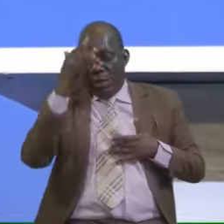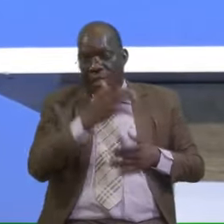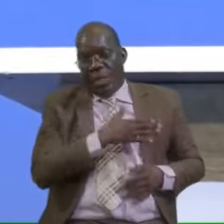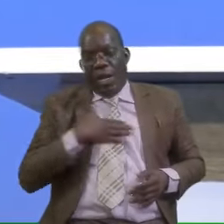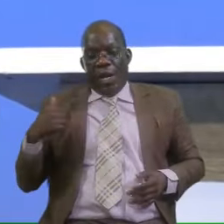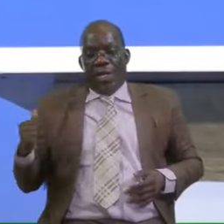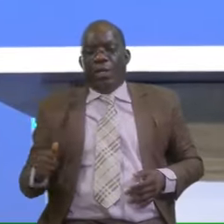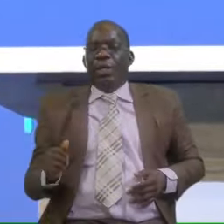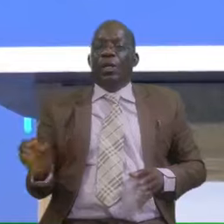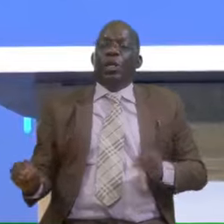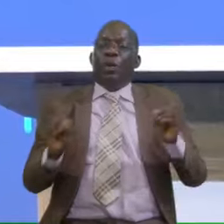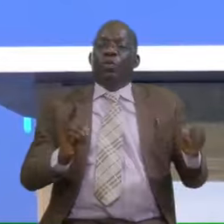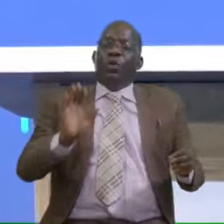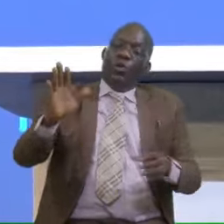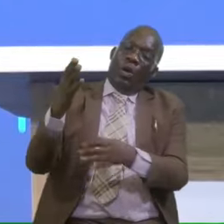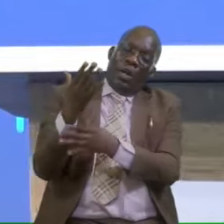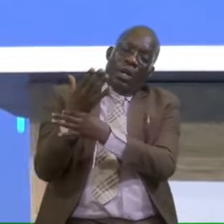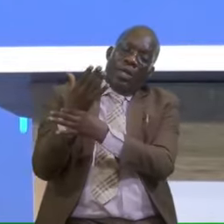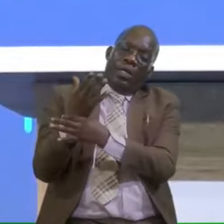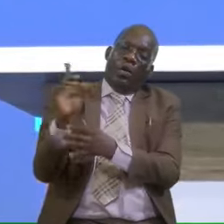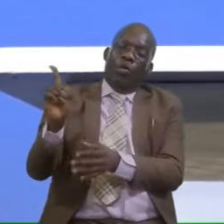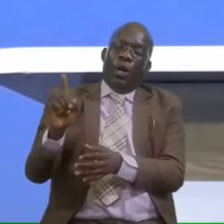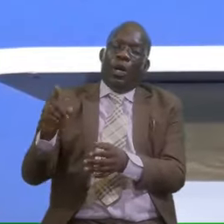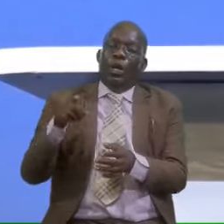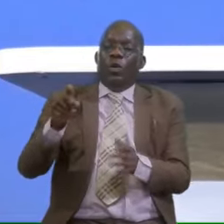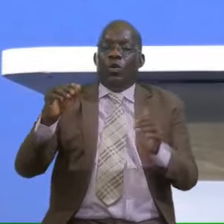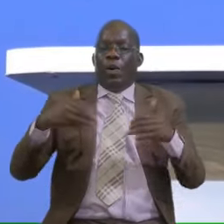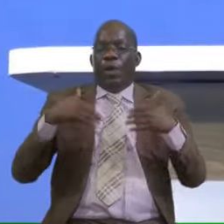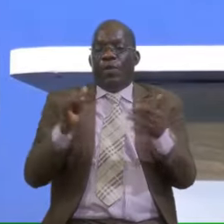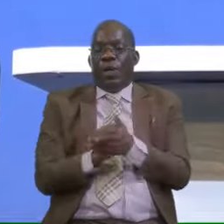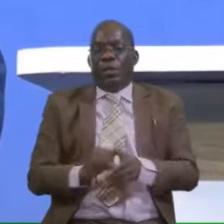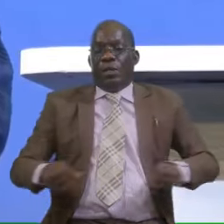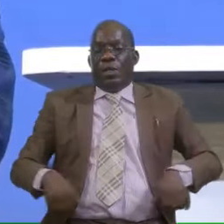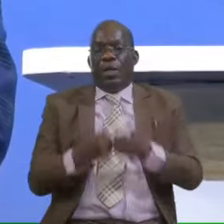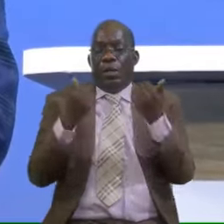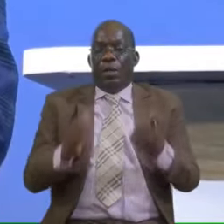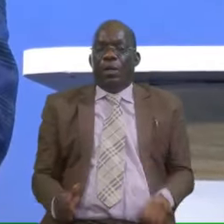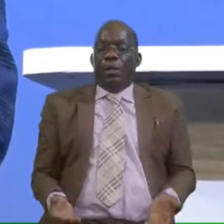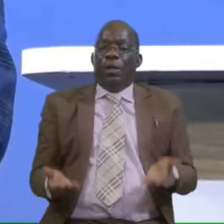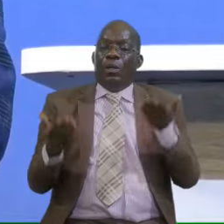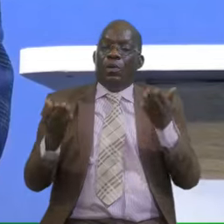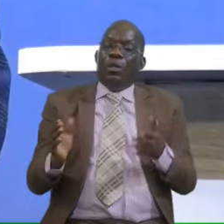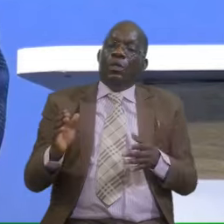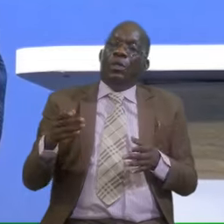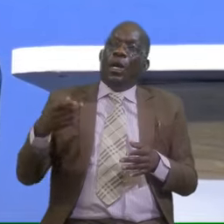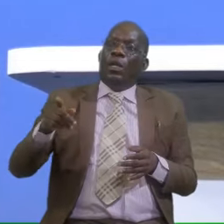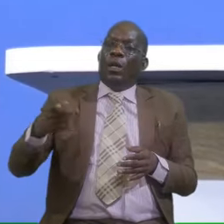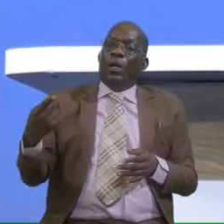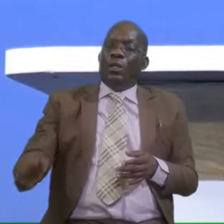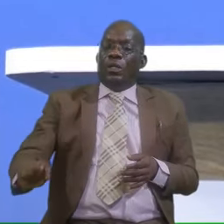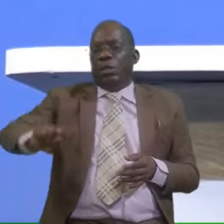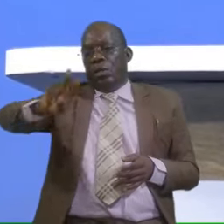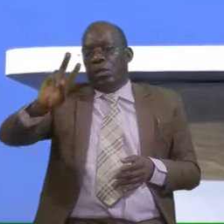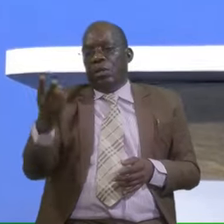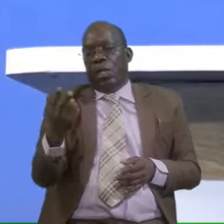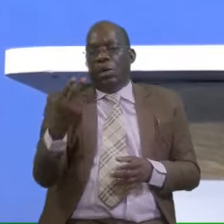lay your hand where you have the challenge and raise up the other hand.